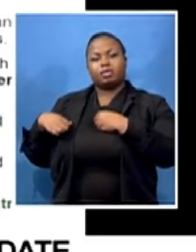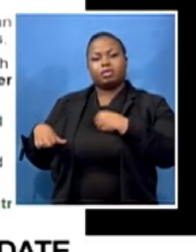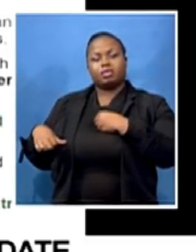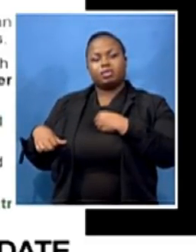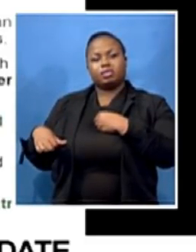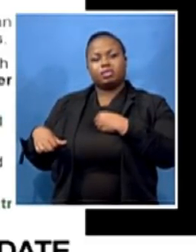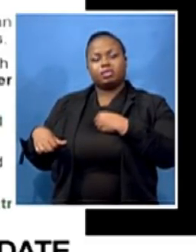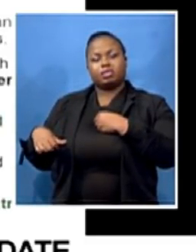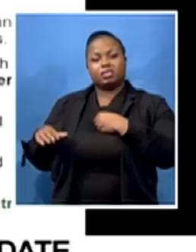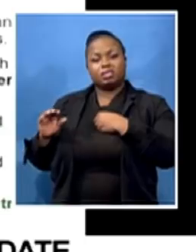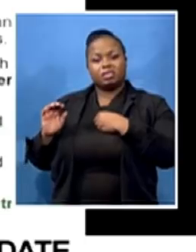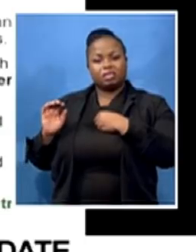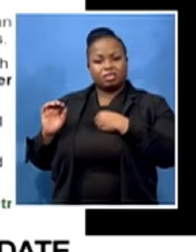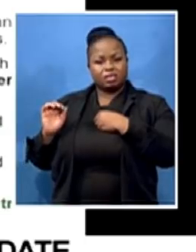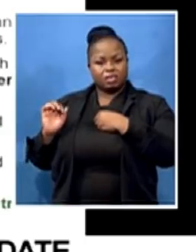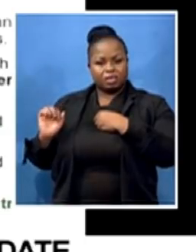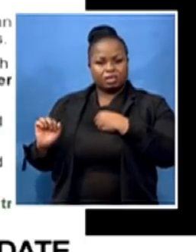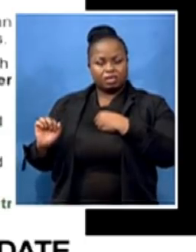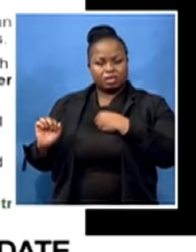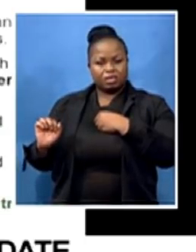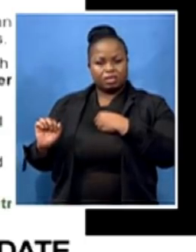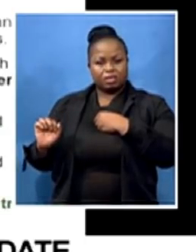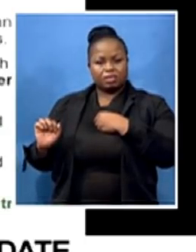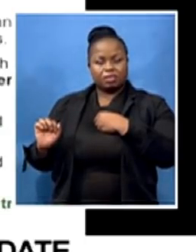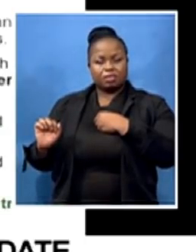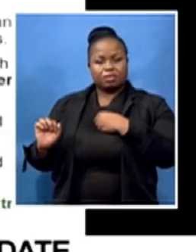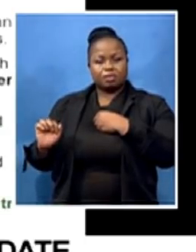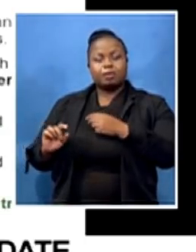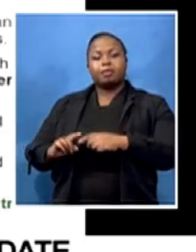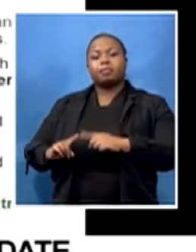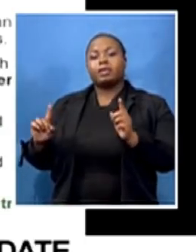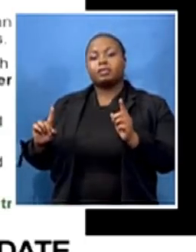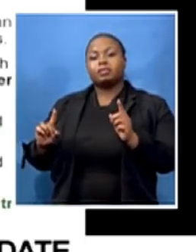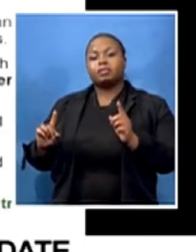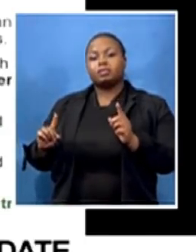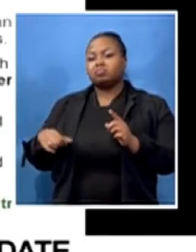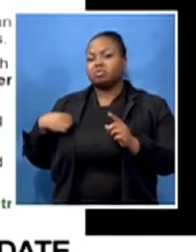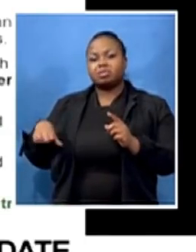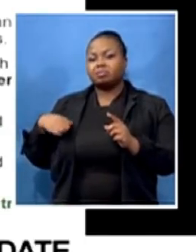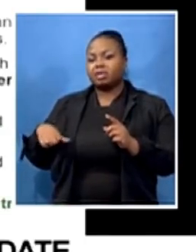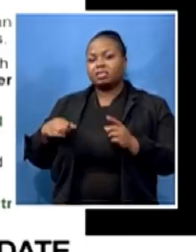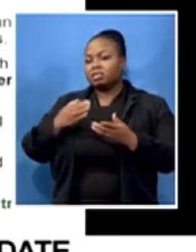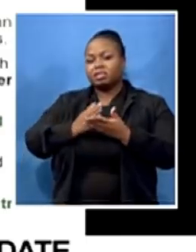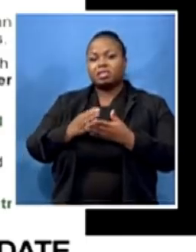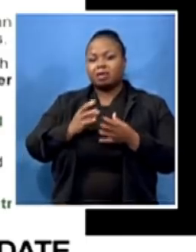is under demand, but municipalities don't have what it takes to